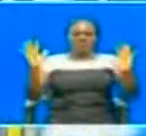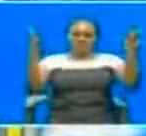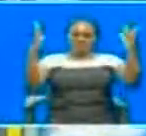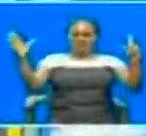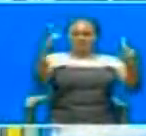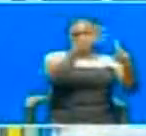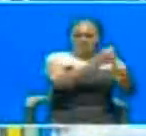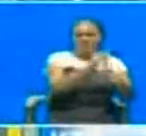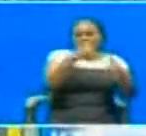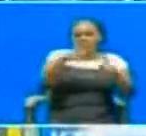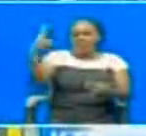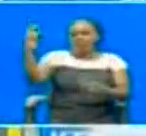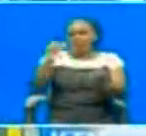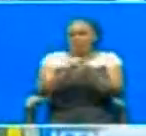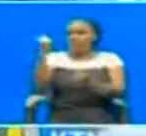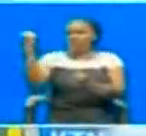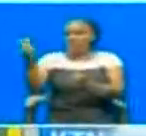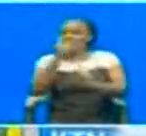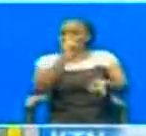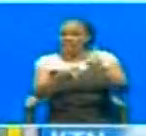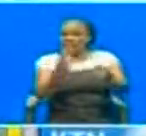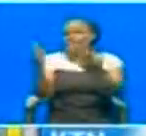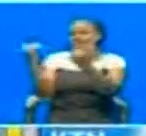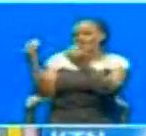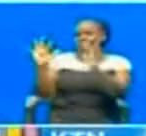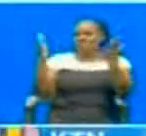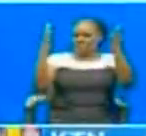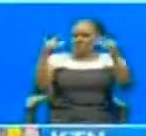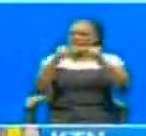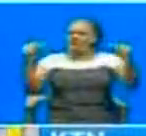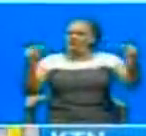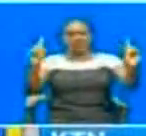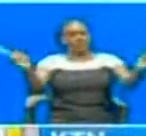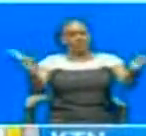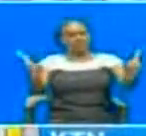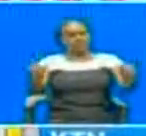achievements, but with the 2015 track season in sight, the celebrations won't last long.